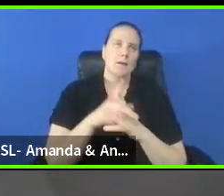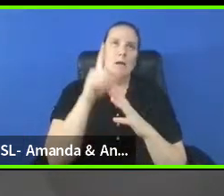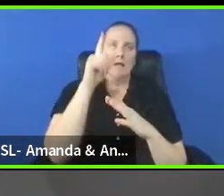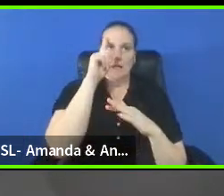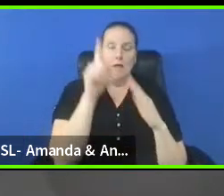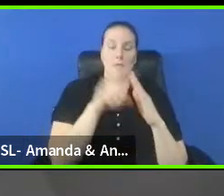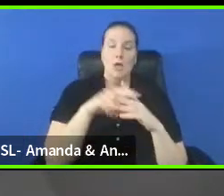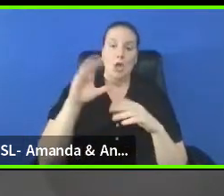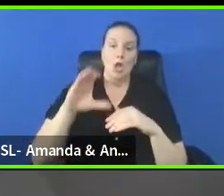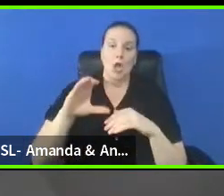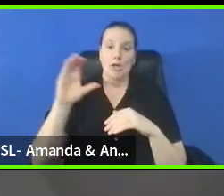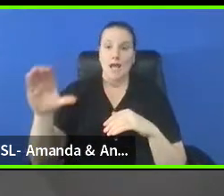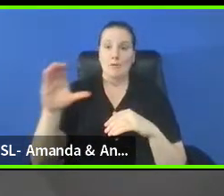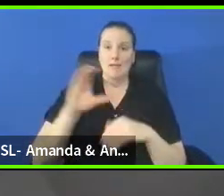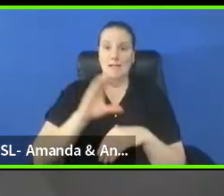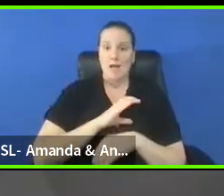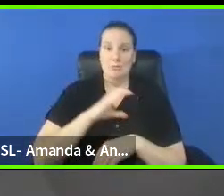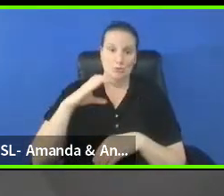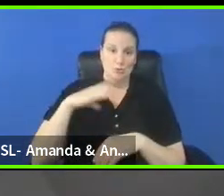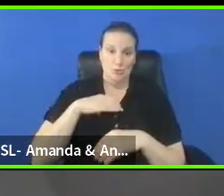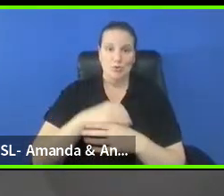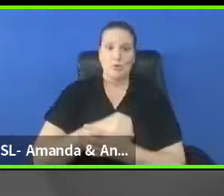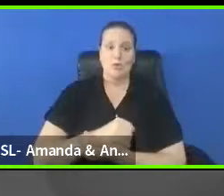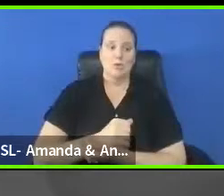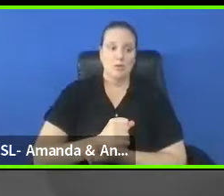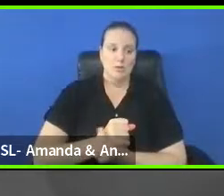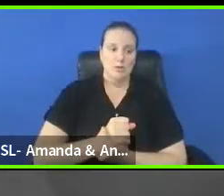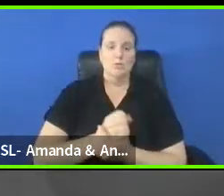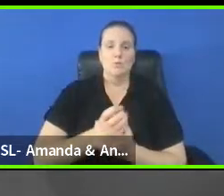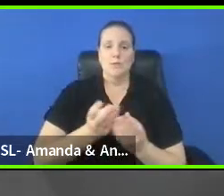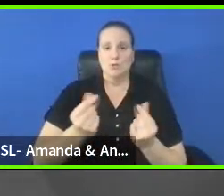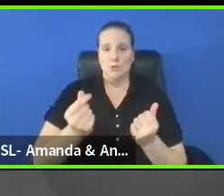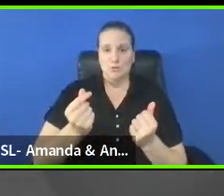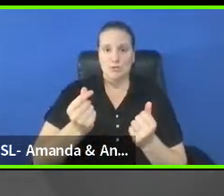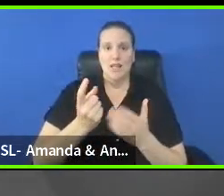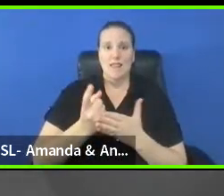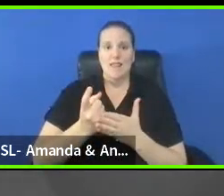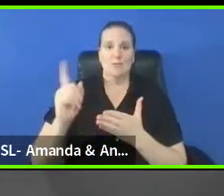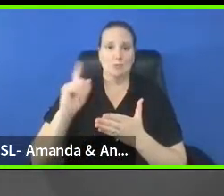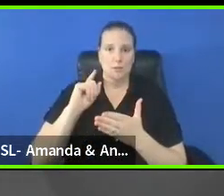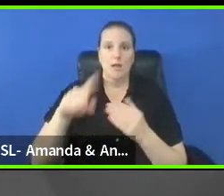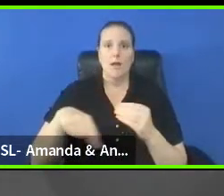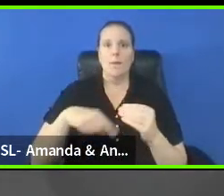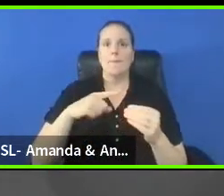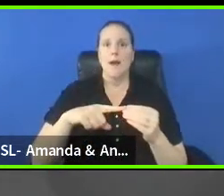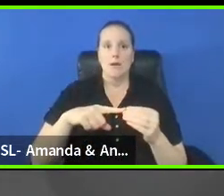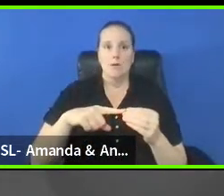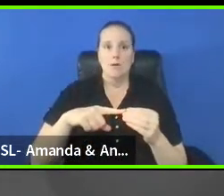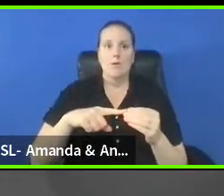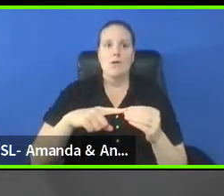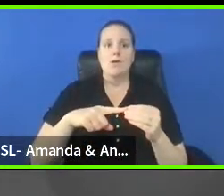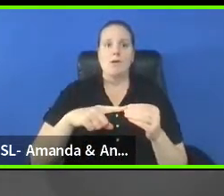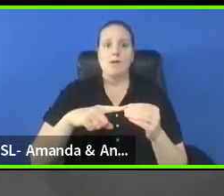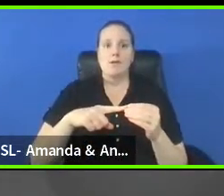is Clark County Council's resolution last week about